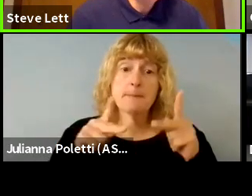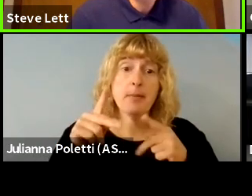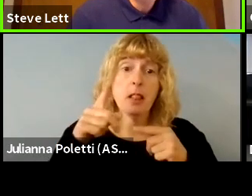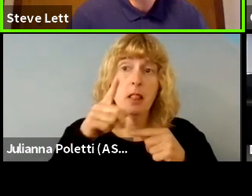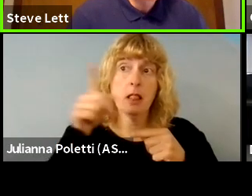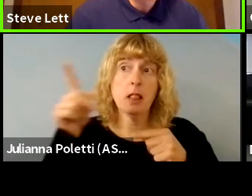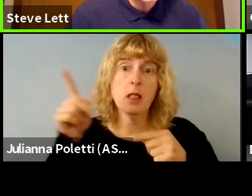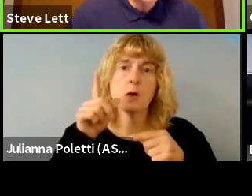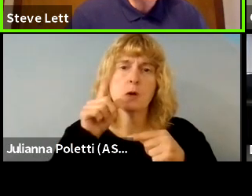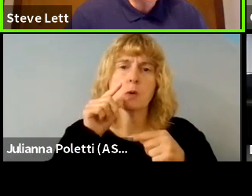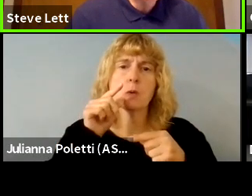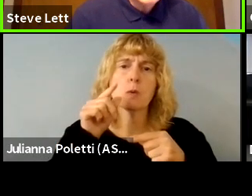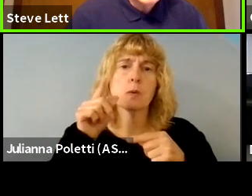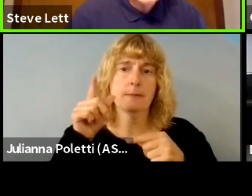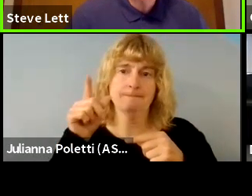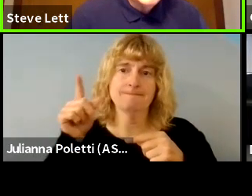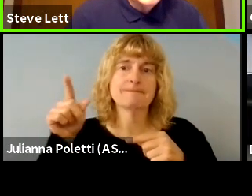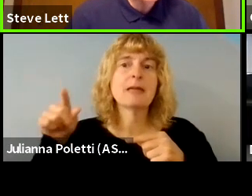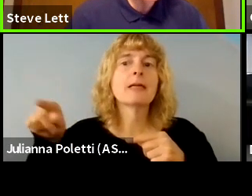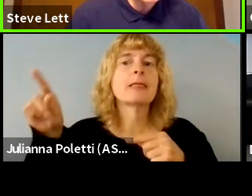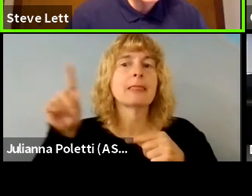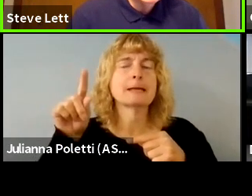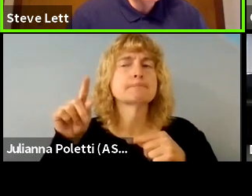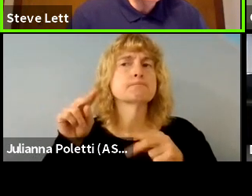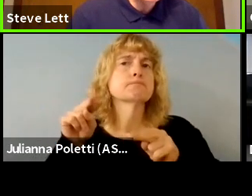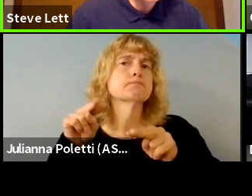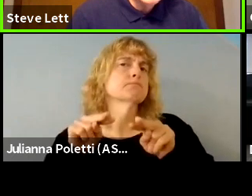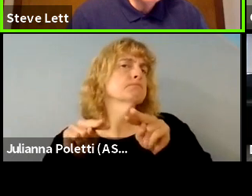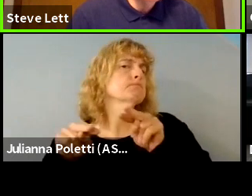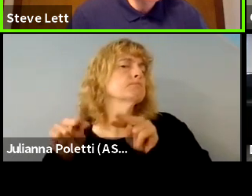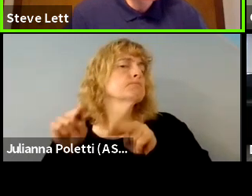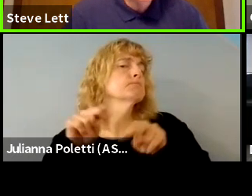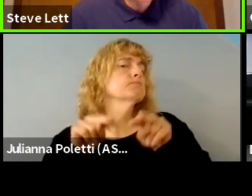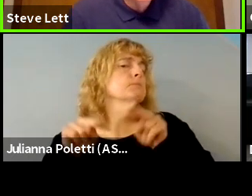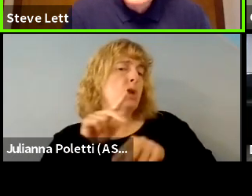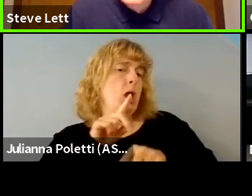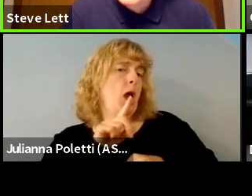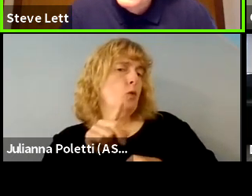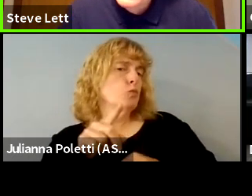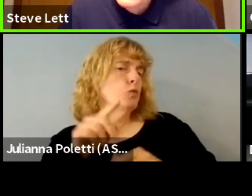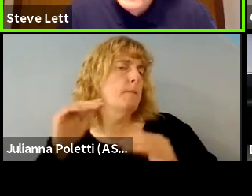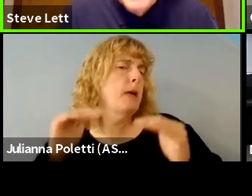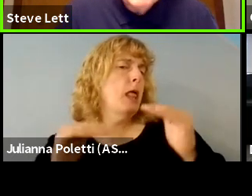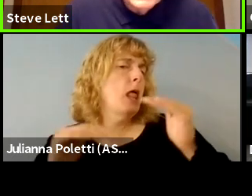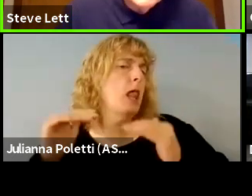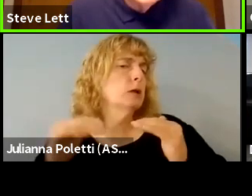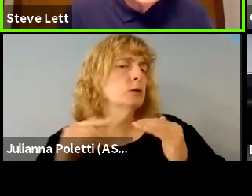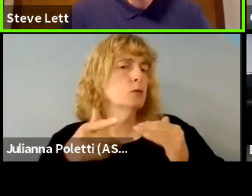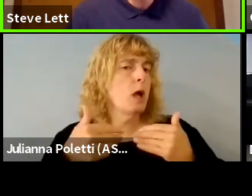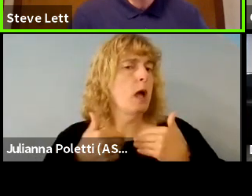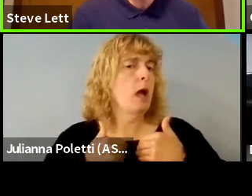thing. Are we in fact balanced? Do we have a Republican and a Democrat and an independent